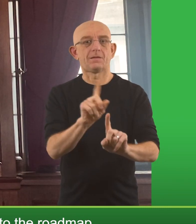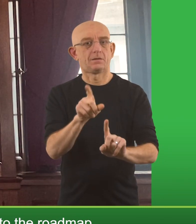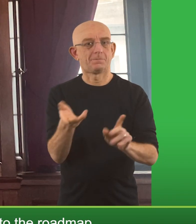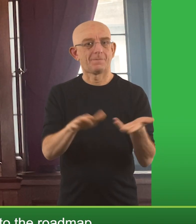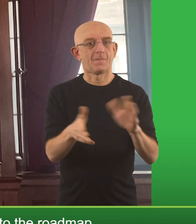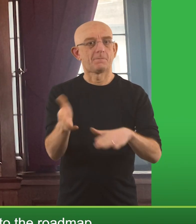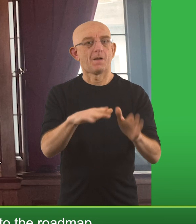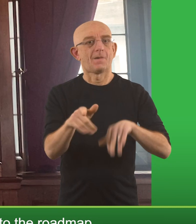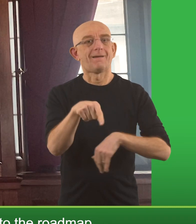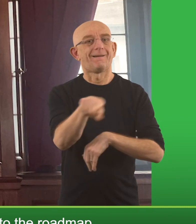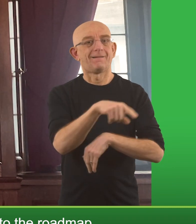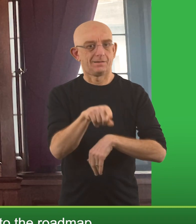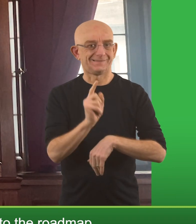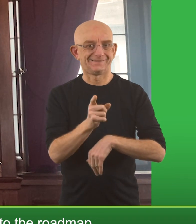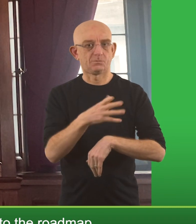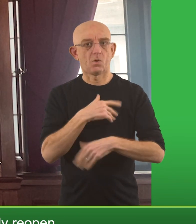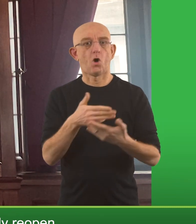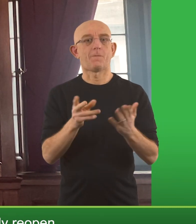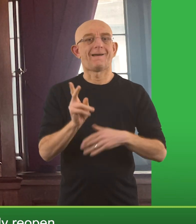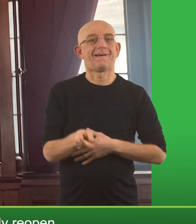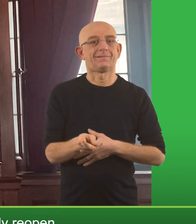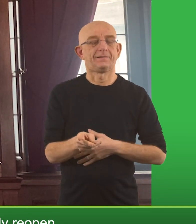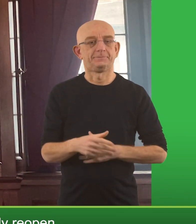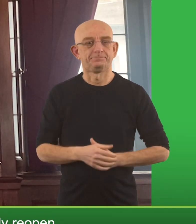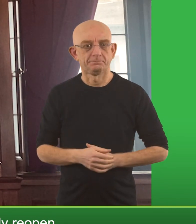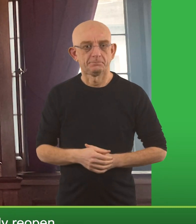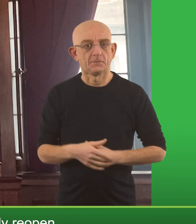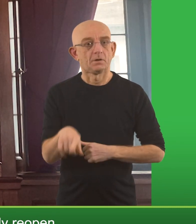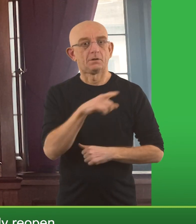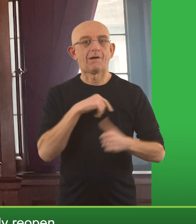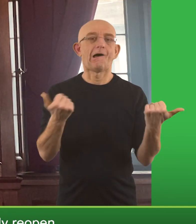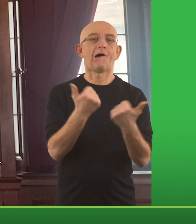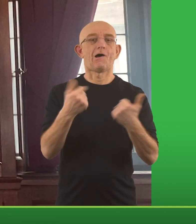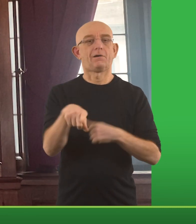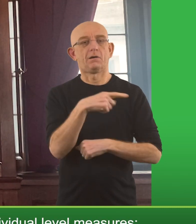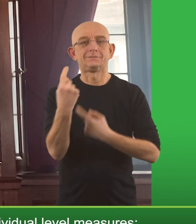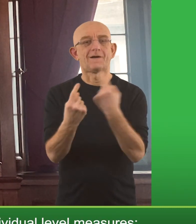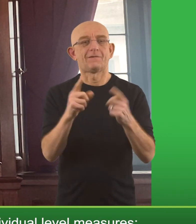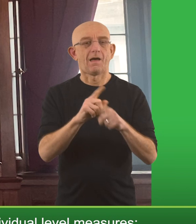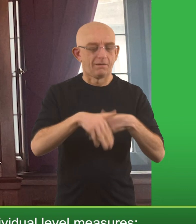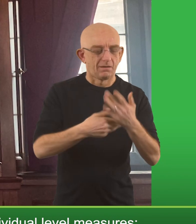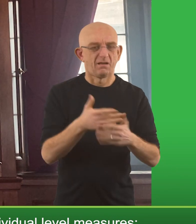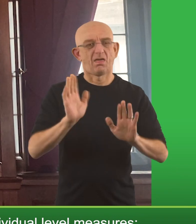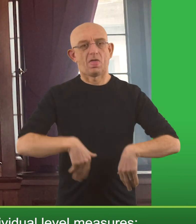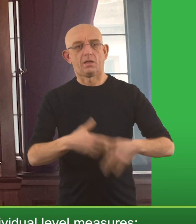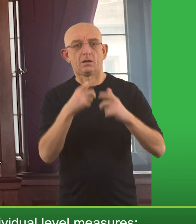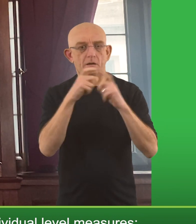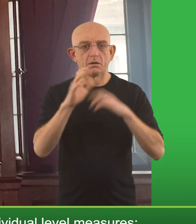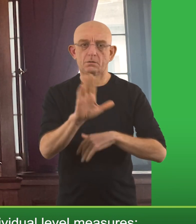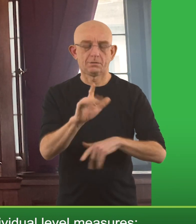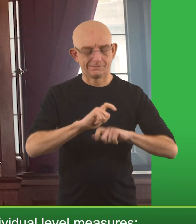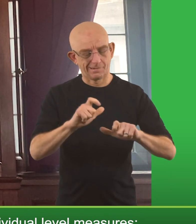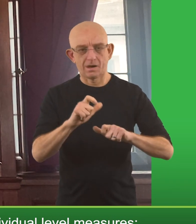on track with regard to the roadmap. We're still right to carefully reopen. We won't be relaxing some of